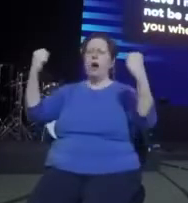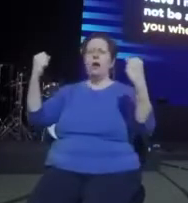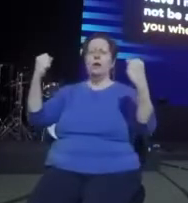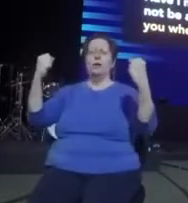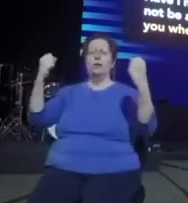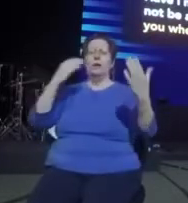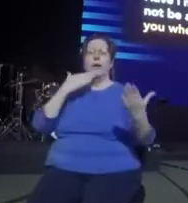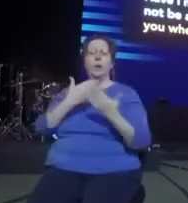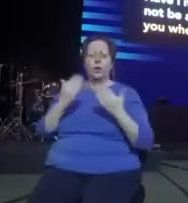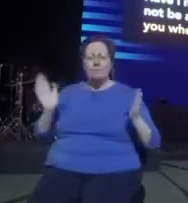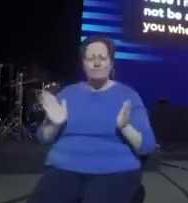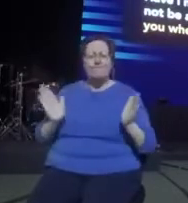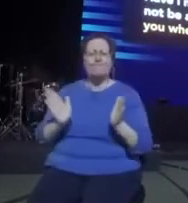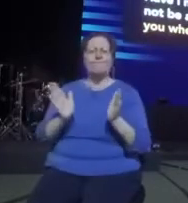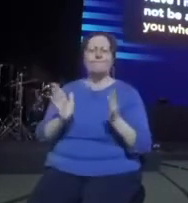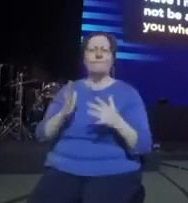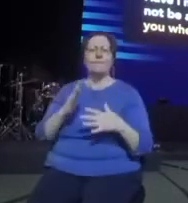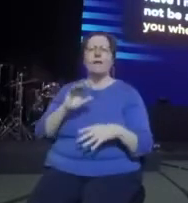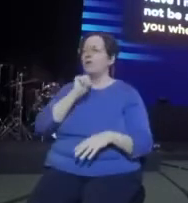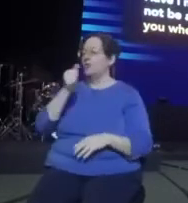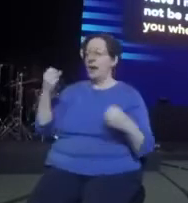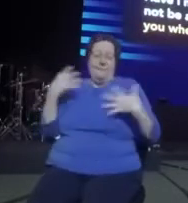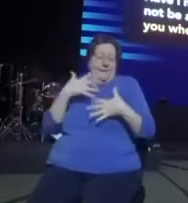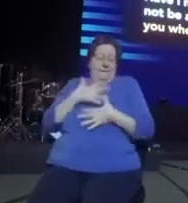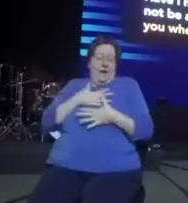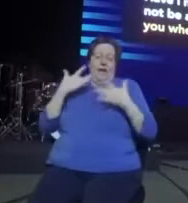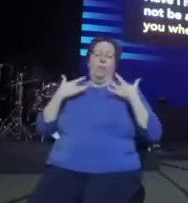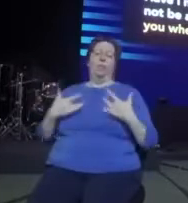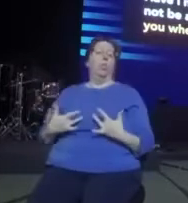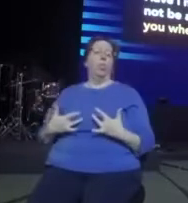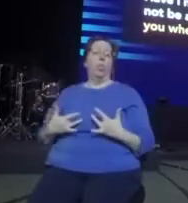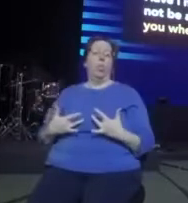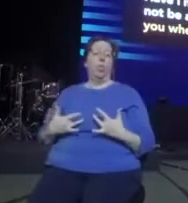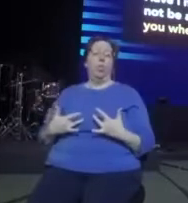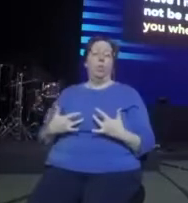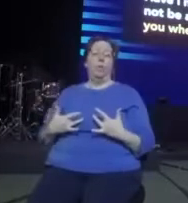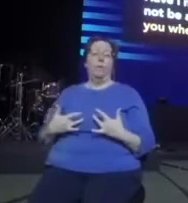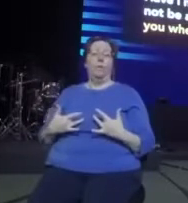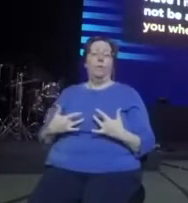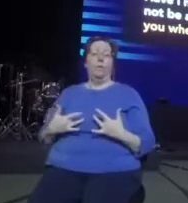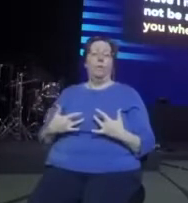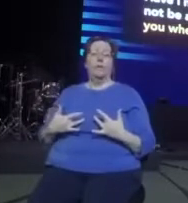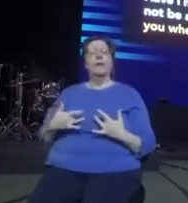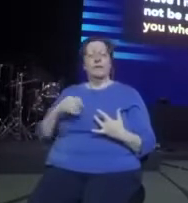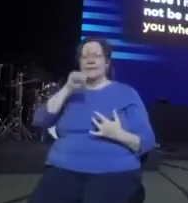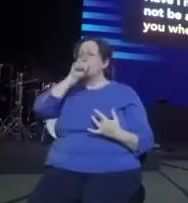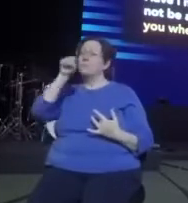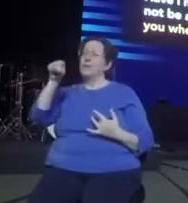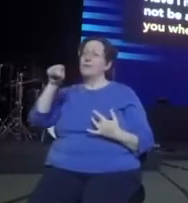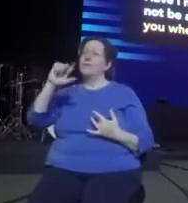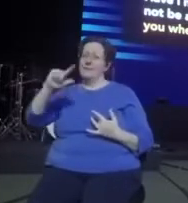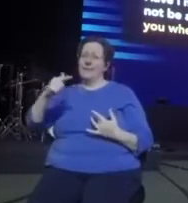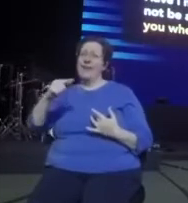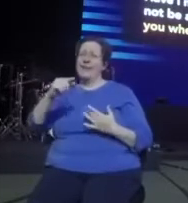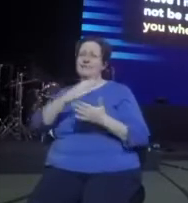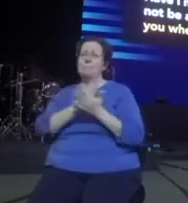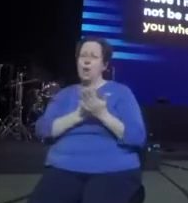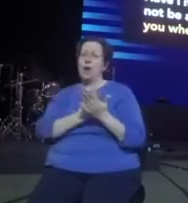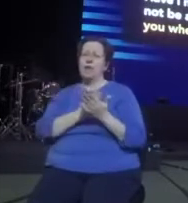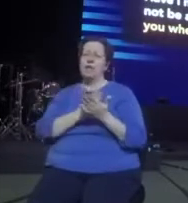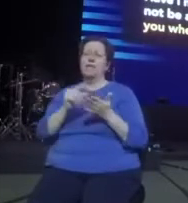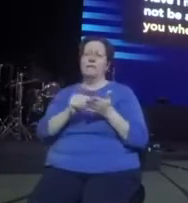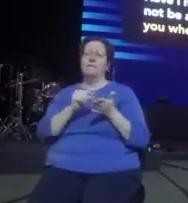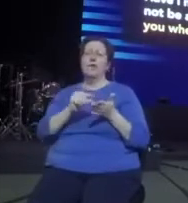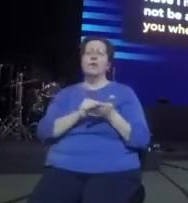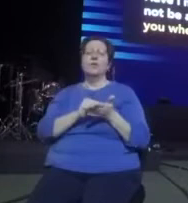courage? Do not be afraid. Do not be dismayed." And I love this part. Tell me if you love this part, you'd love this tomorrow to be with